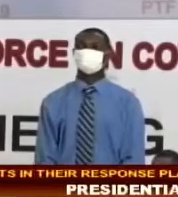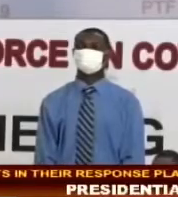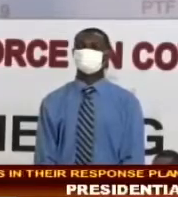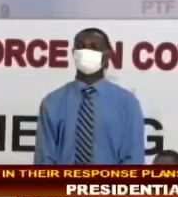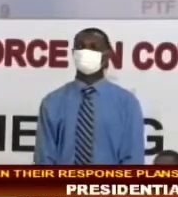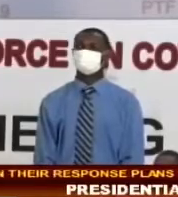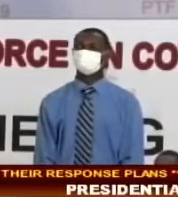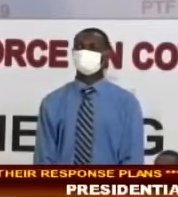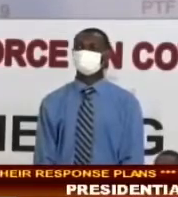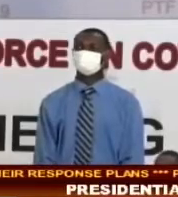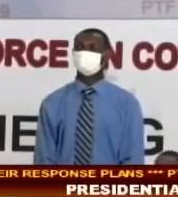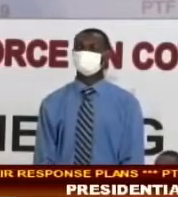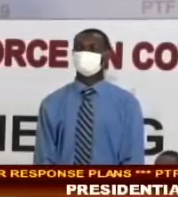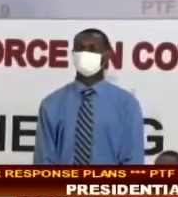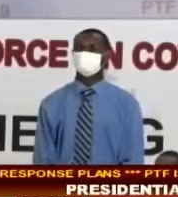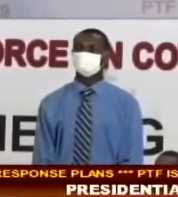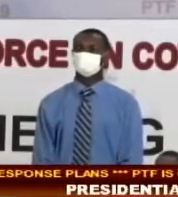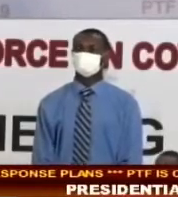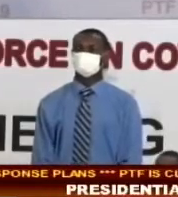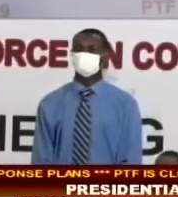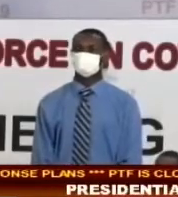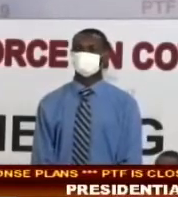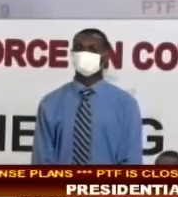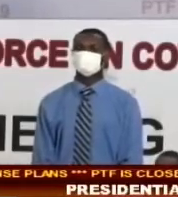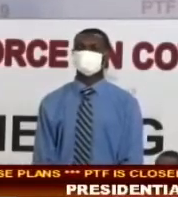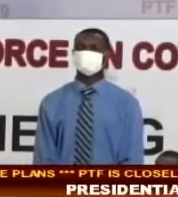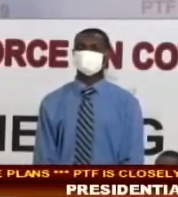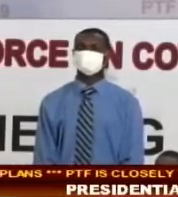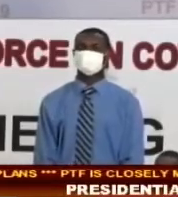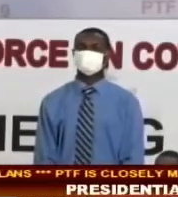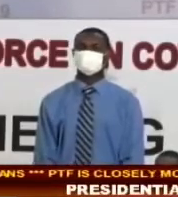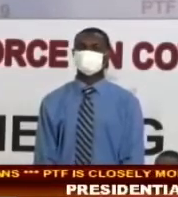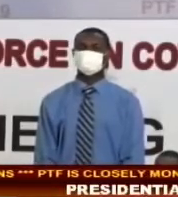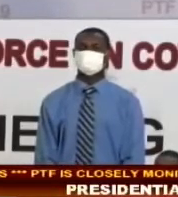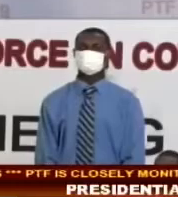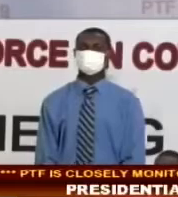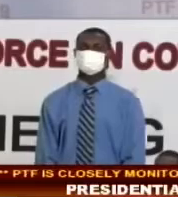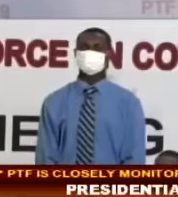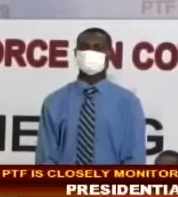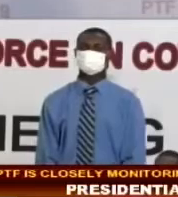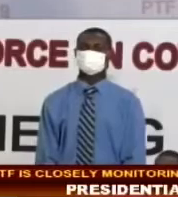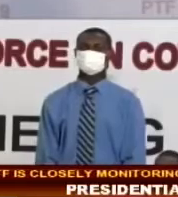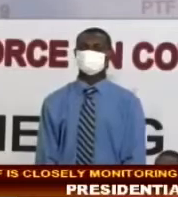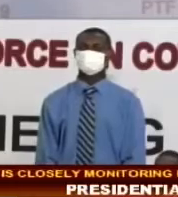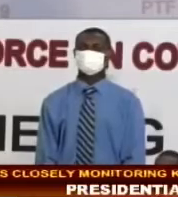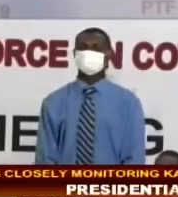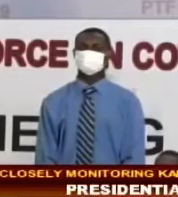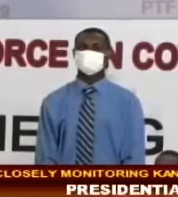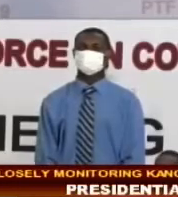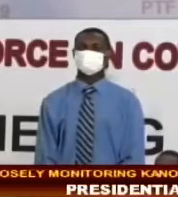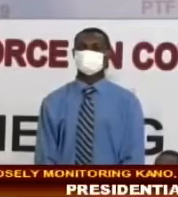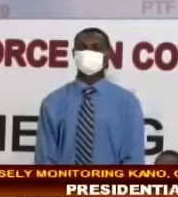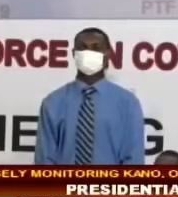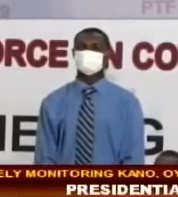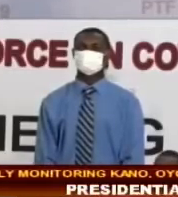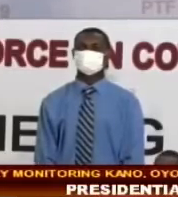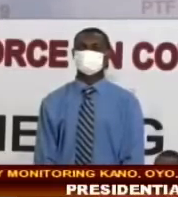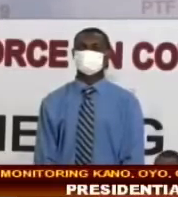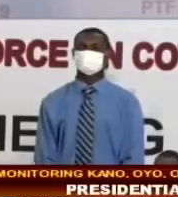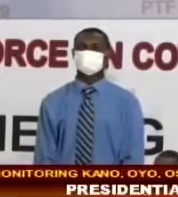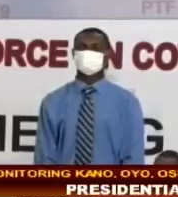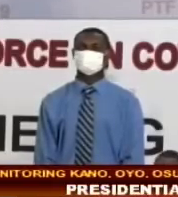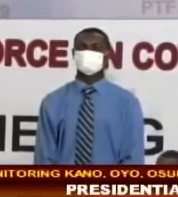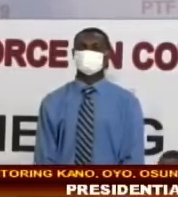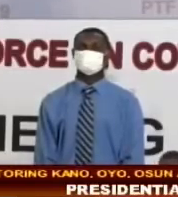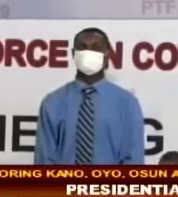onwe ya so na-amụghị amụgha na ụlọ akwụkwọ niile ndị na-enwe ha ọkụ, ndị na-enwe ha mmiri, yoru mgbe oge o ruru mgbe